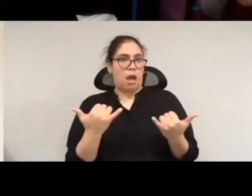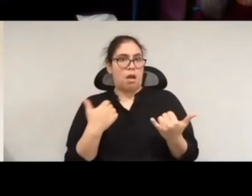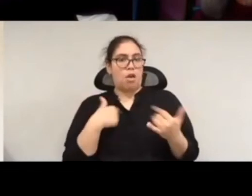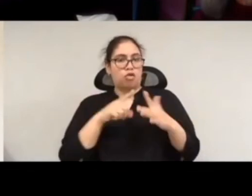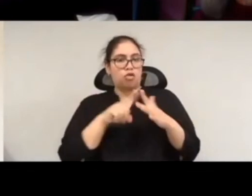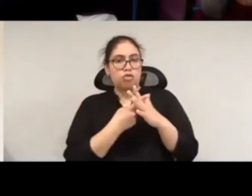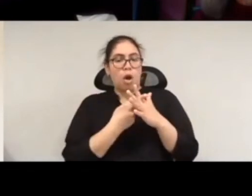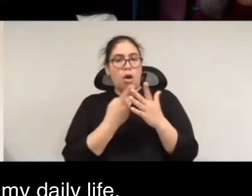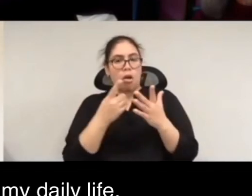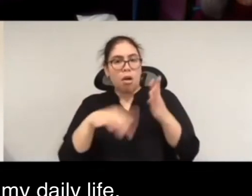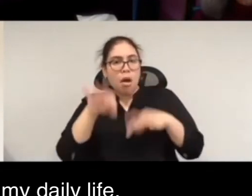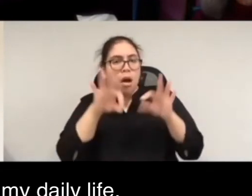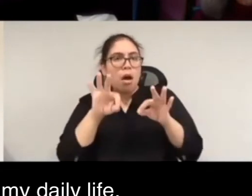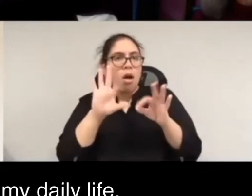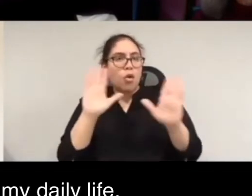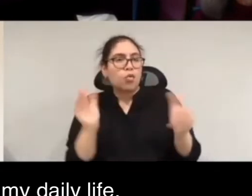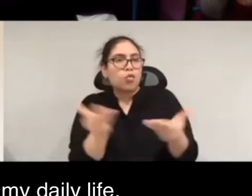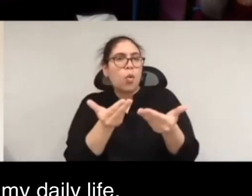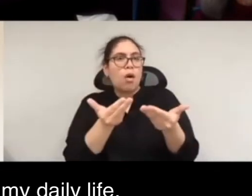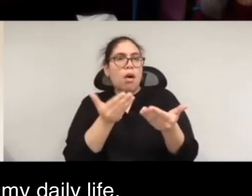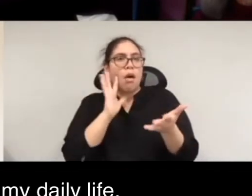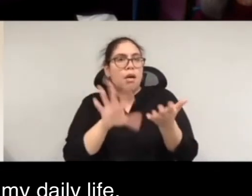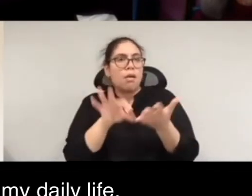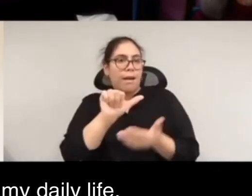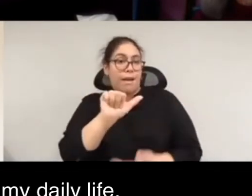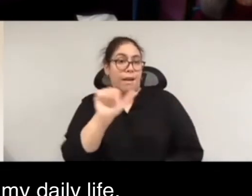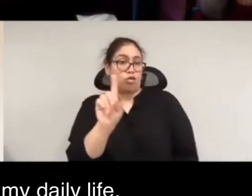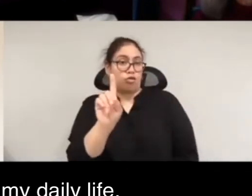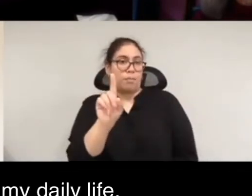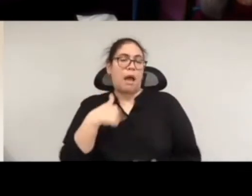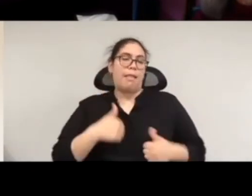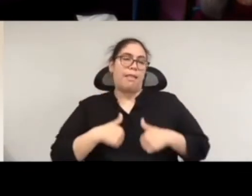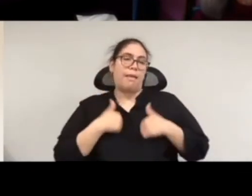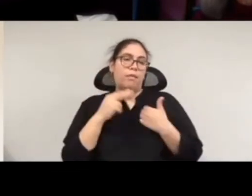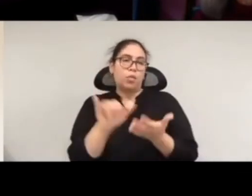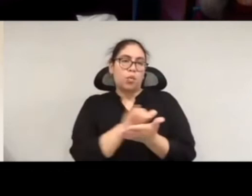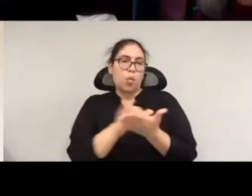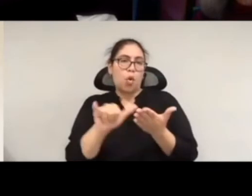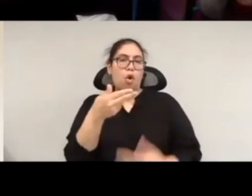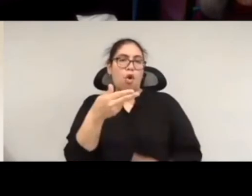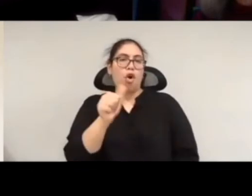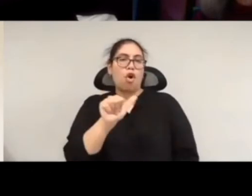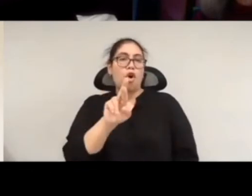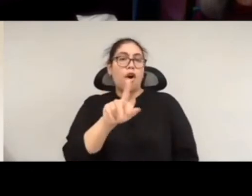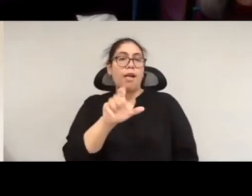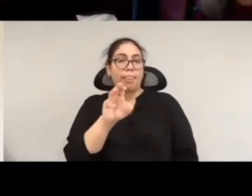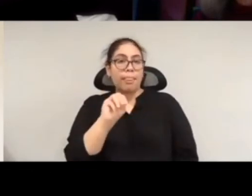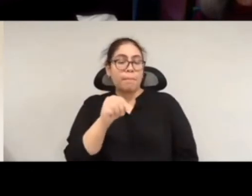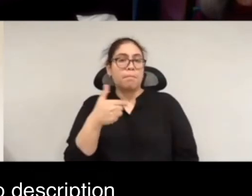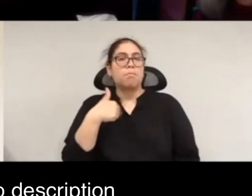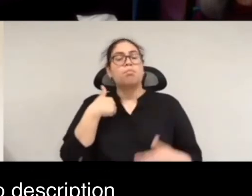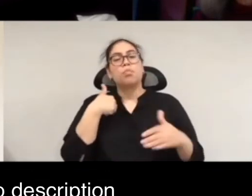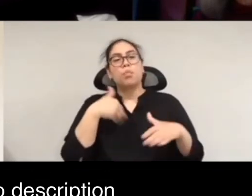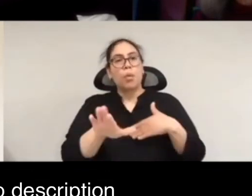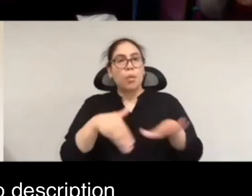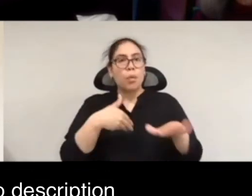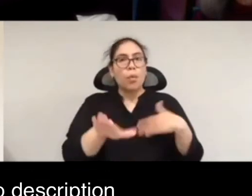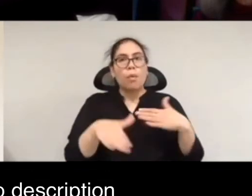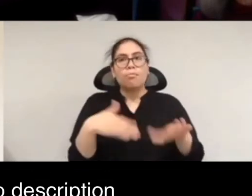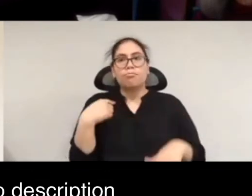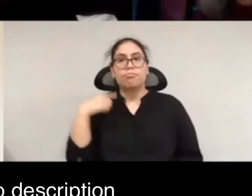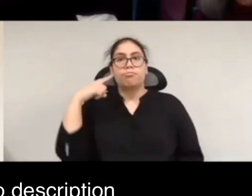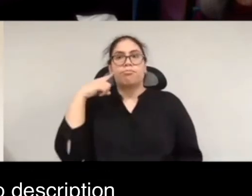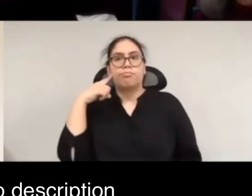that even in just my daily life, I live in New York, in Harlem. I walk down the streets. I hear